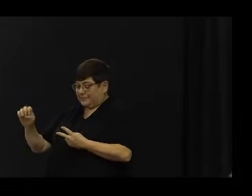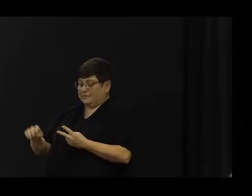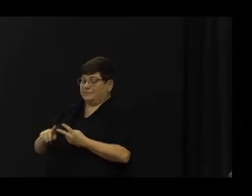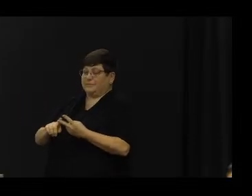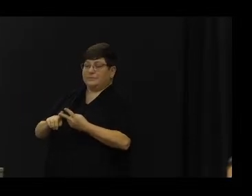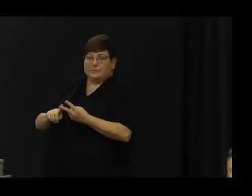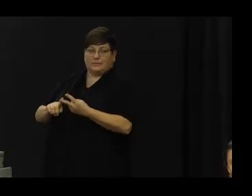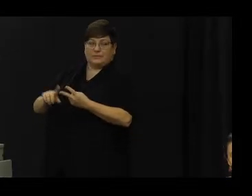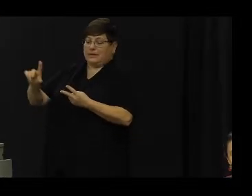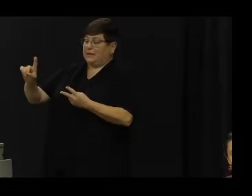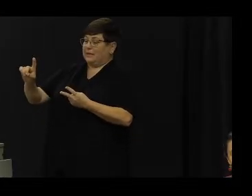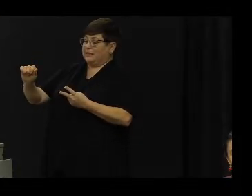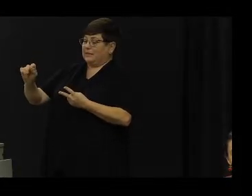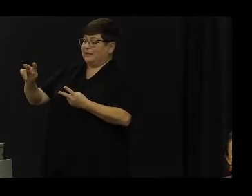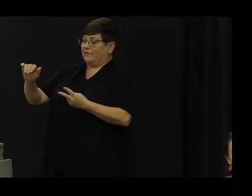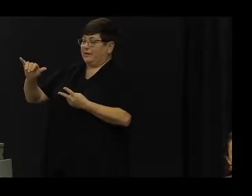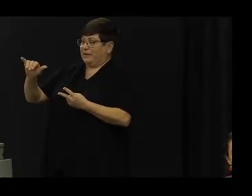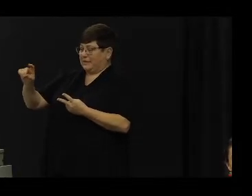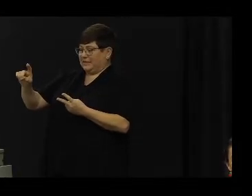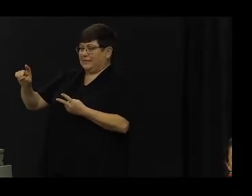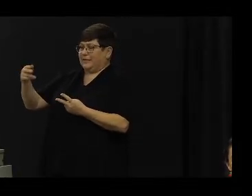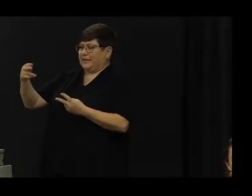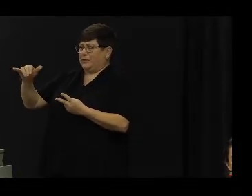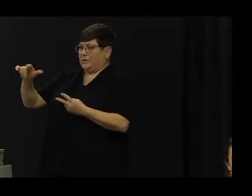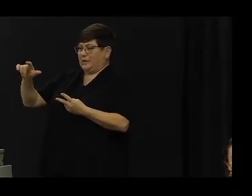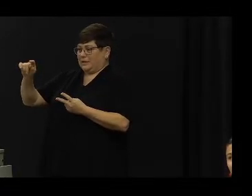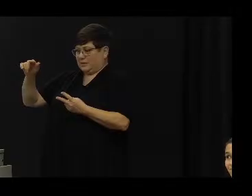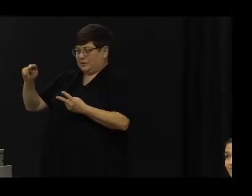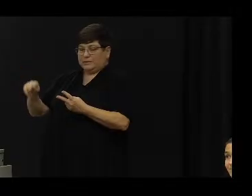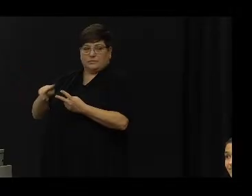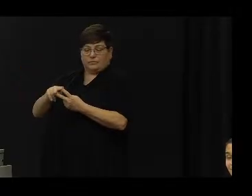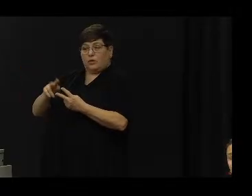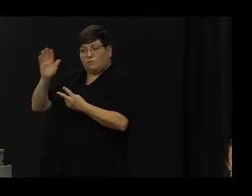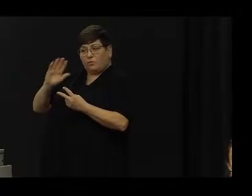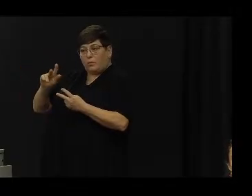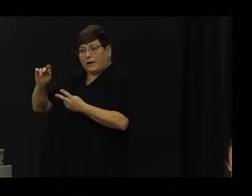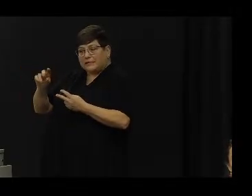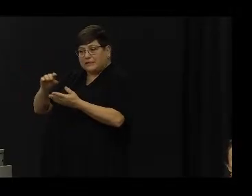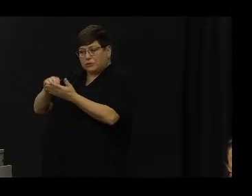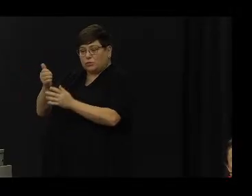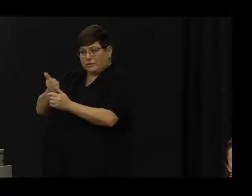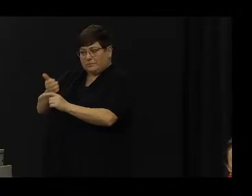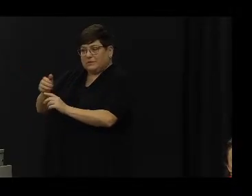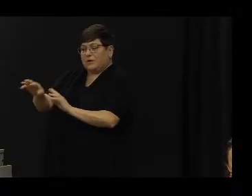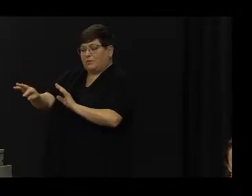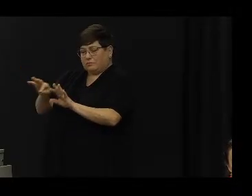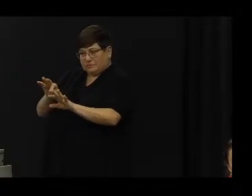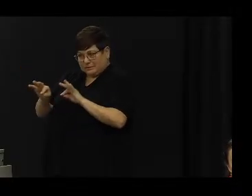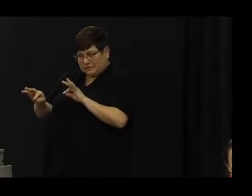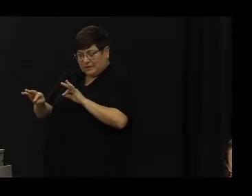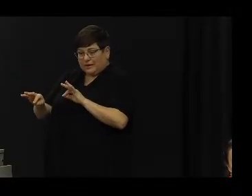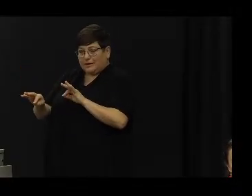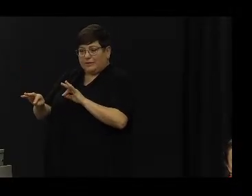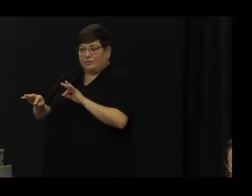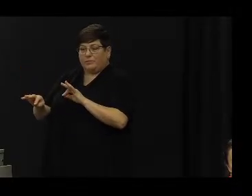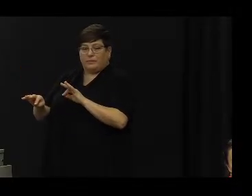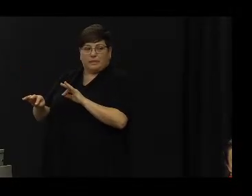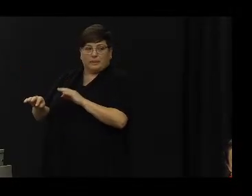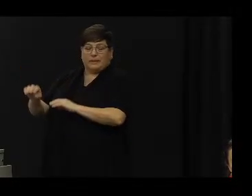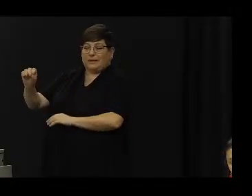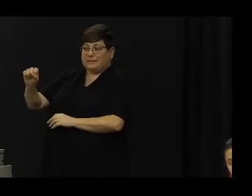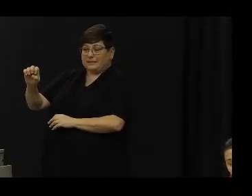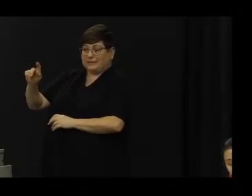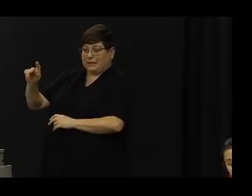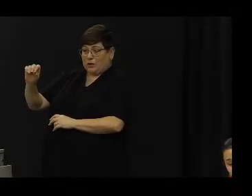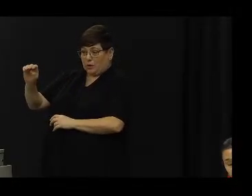and David Helton, former KSDAB students who were selected. Siku White